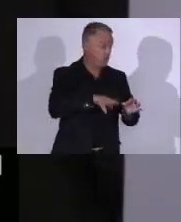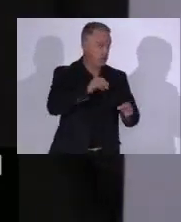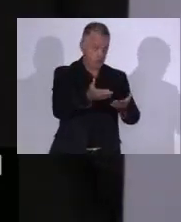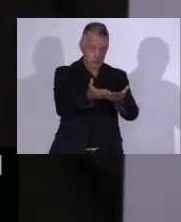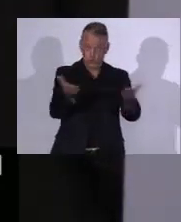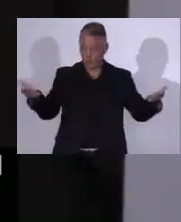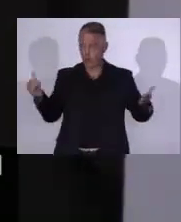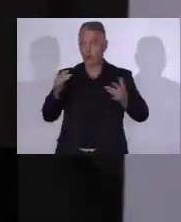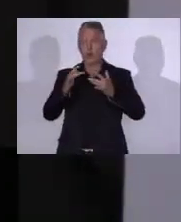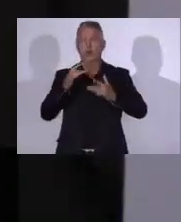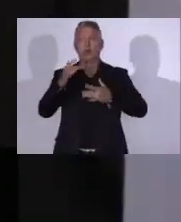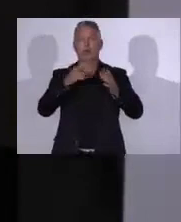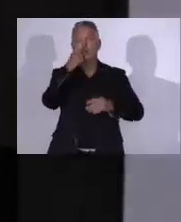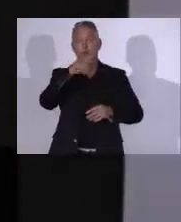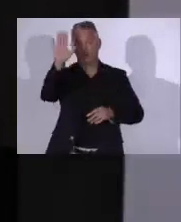or online.